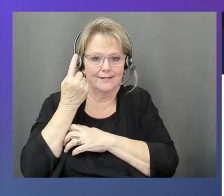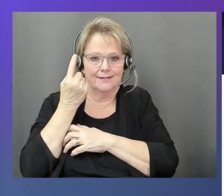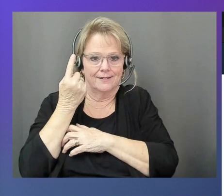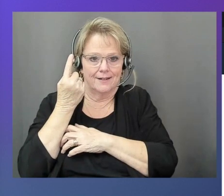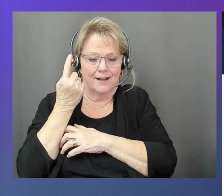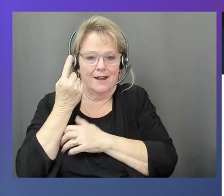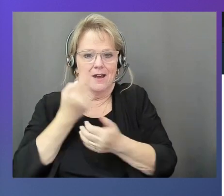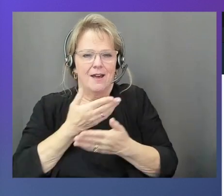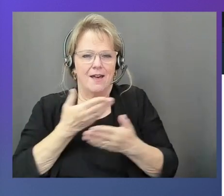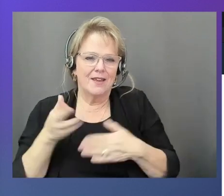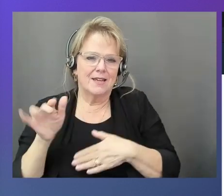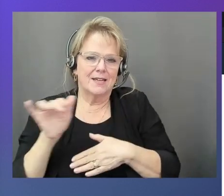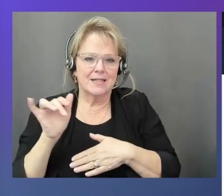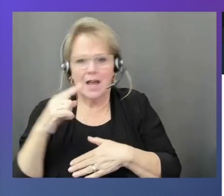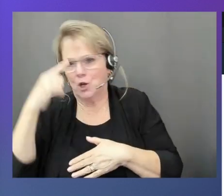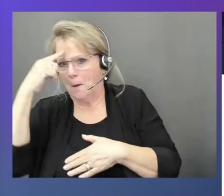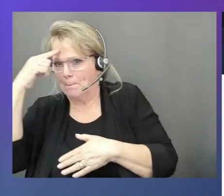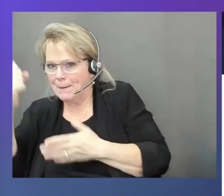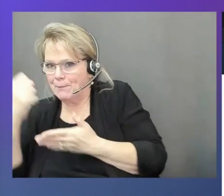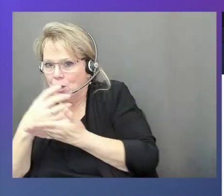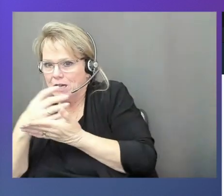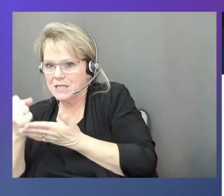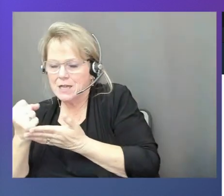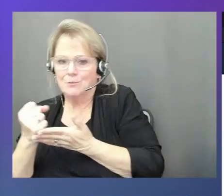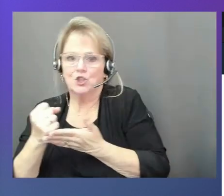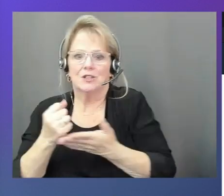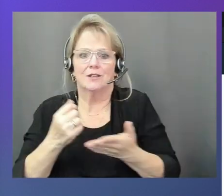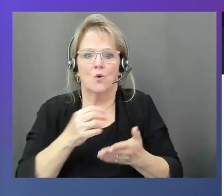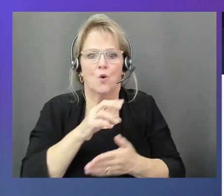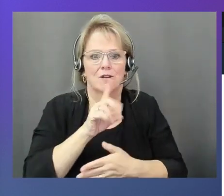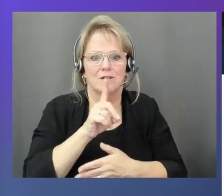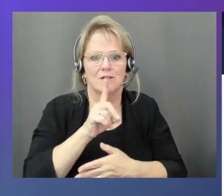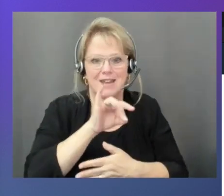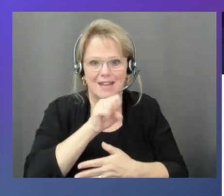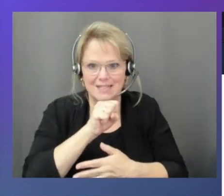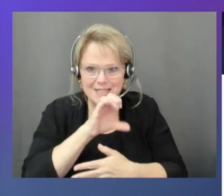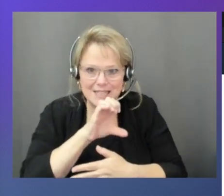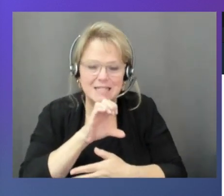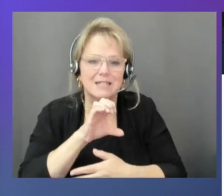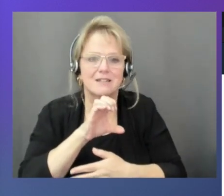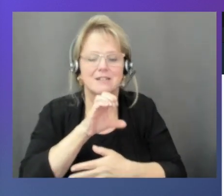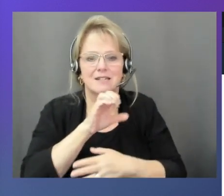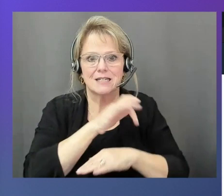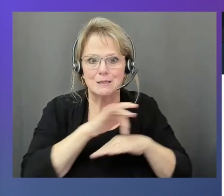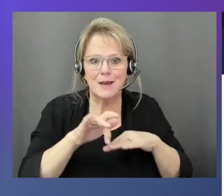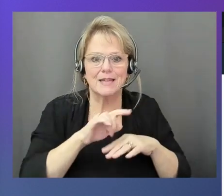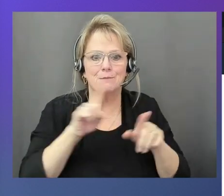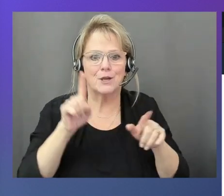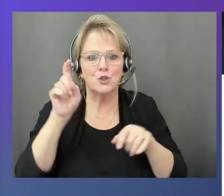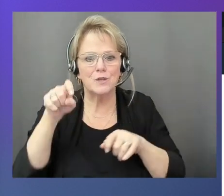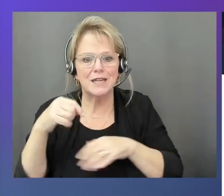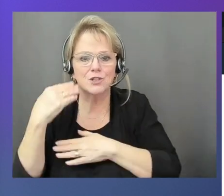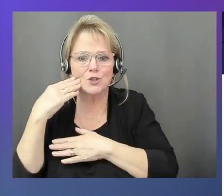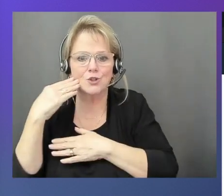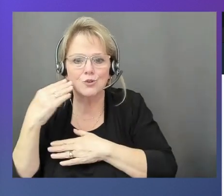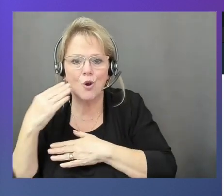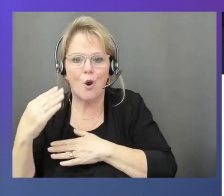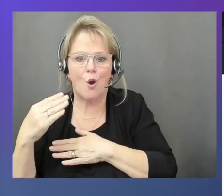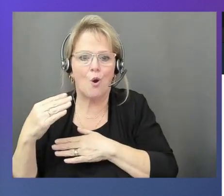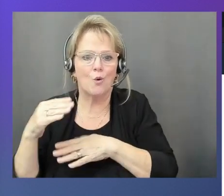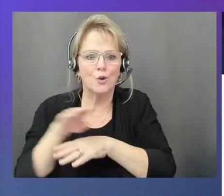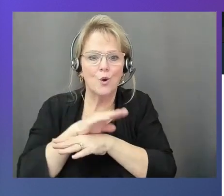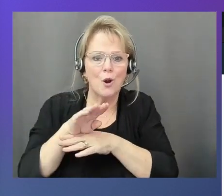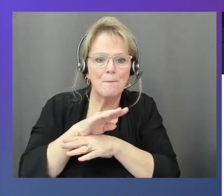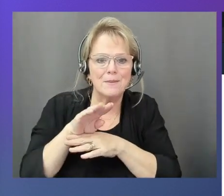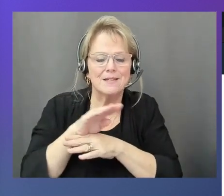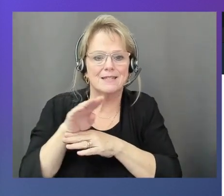things like your memory consumption or your disk space. What you need to know is your business metrics. And there's no reason why you can't feed business